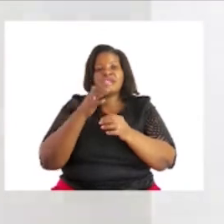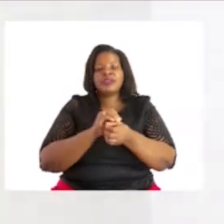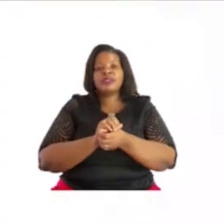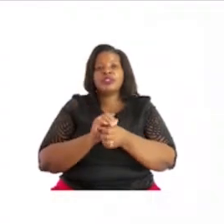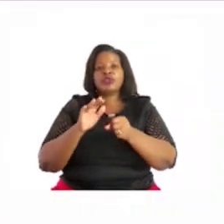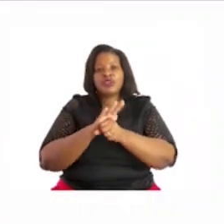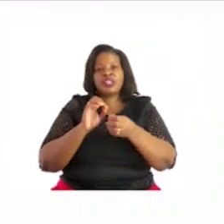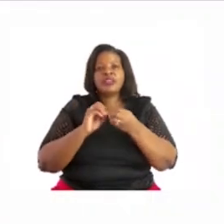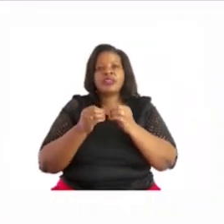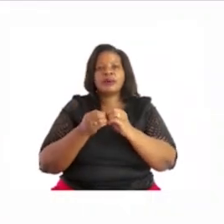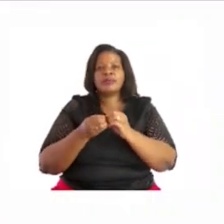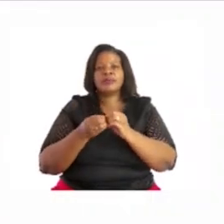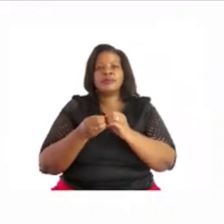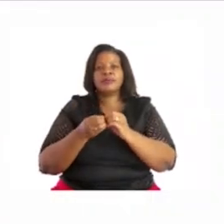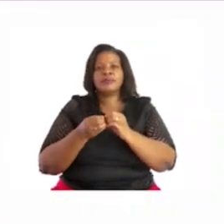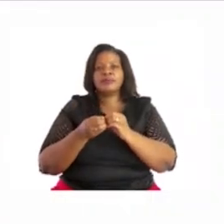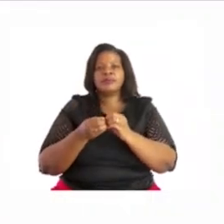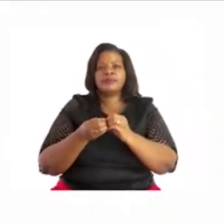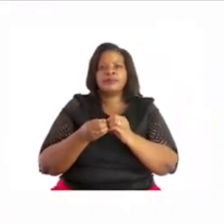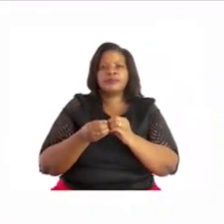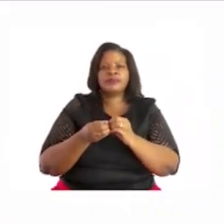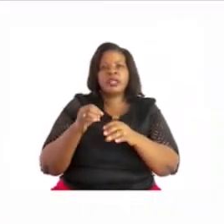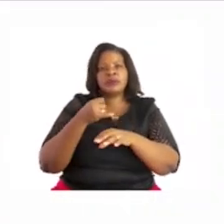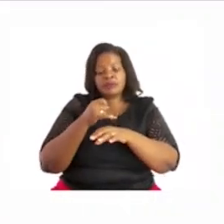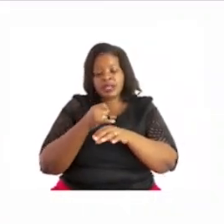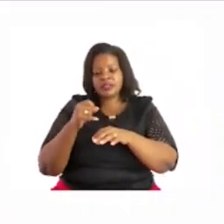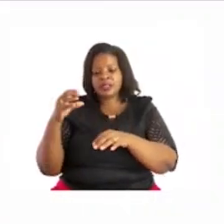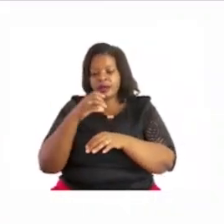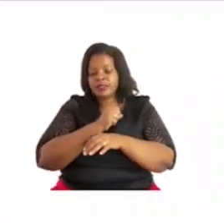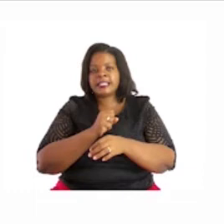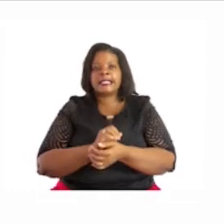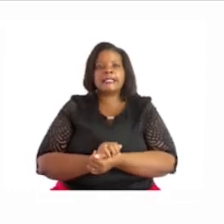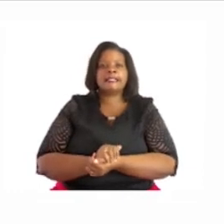is now expanded notation. What we are testing here is expanded notation.